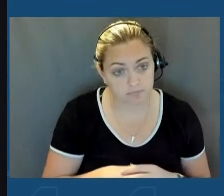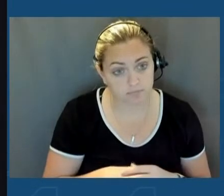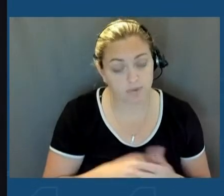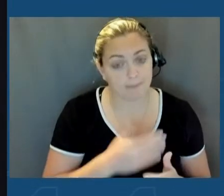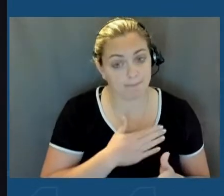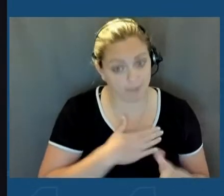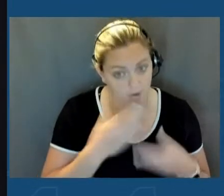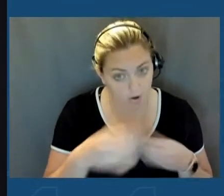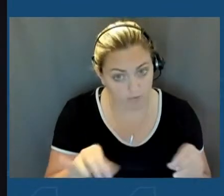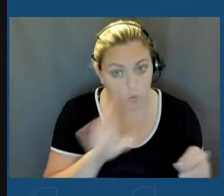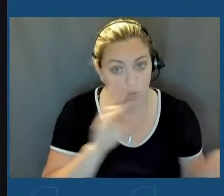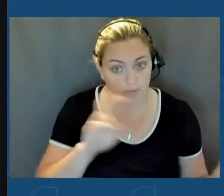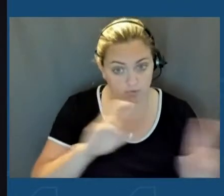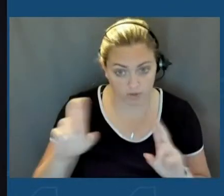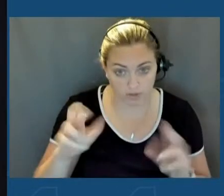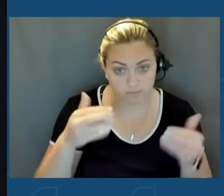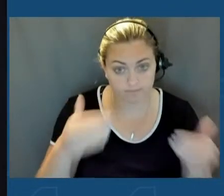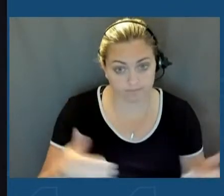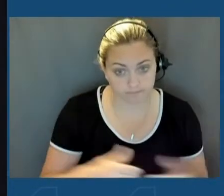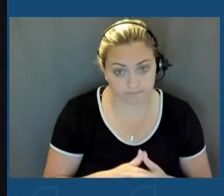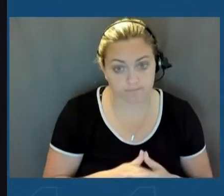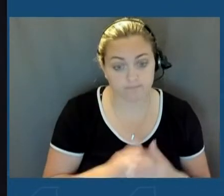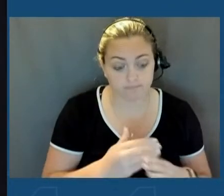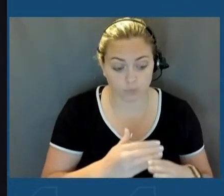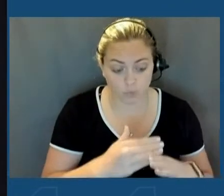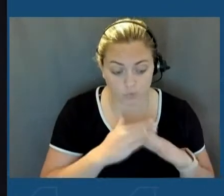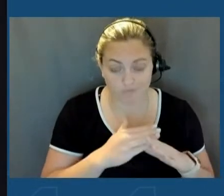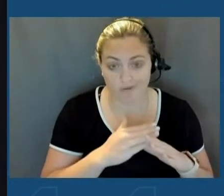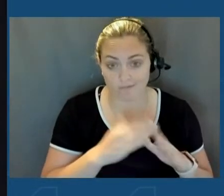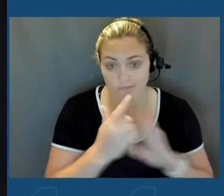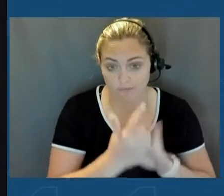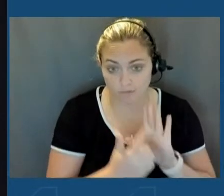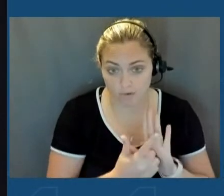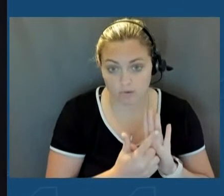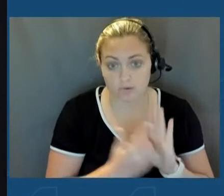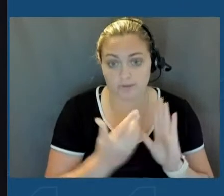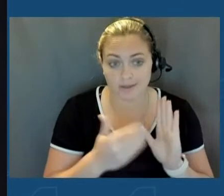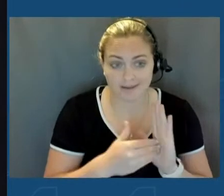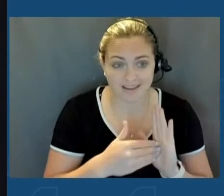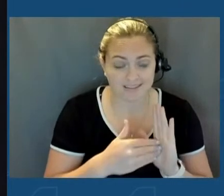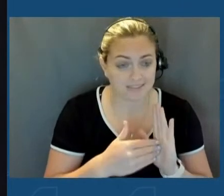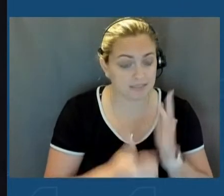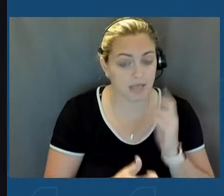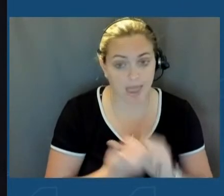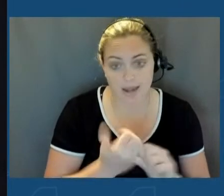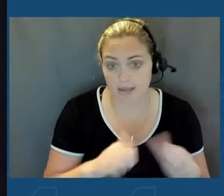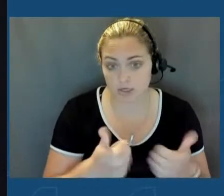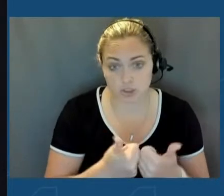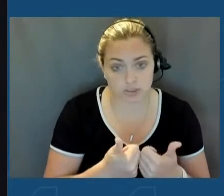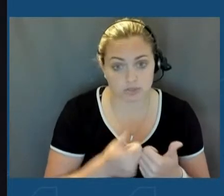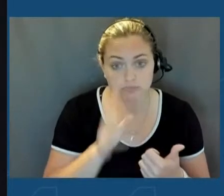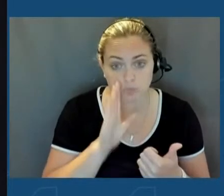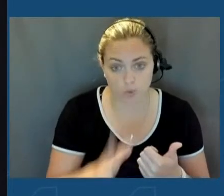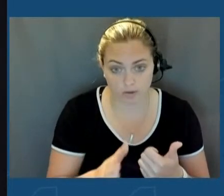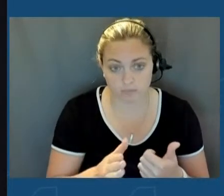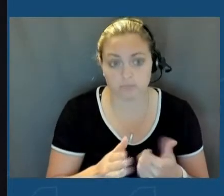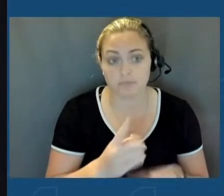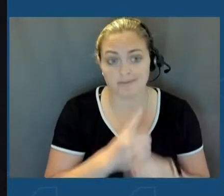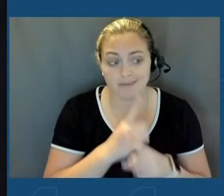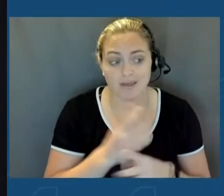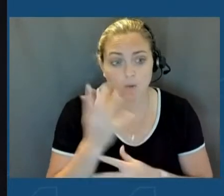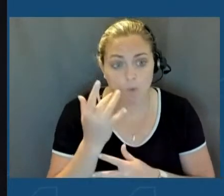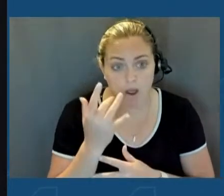will be ready to defend these laws against any challenges, because the